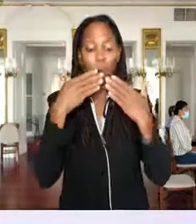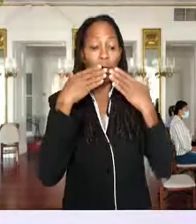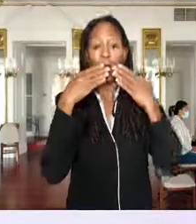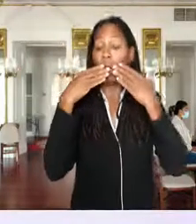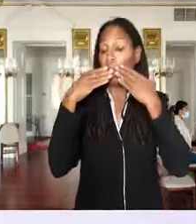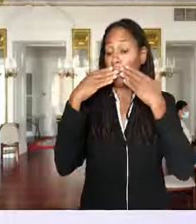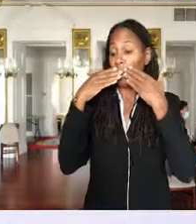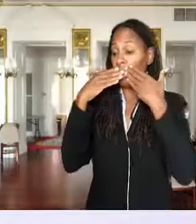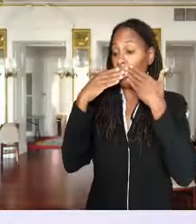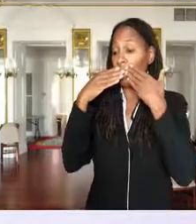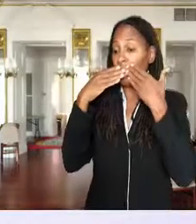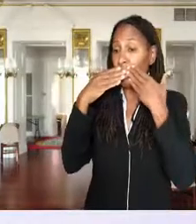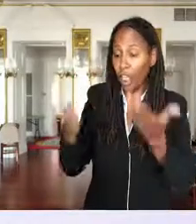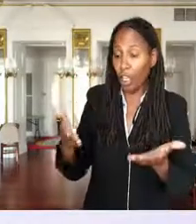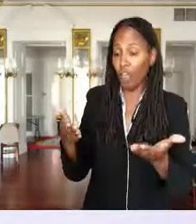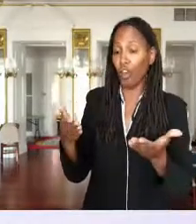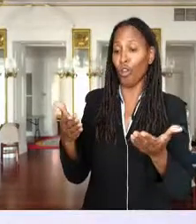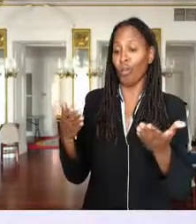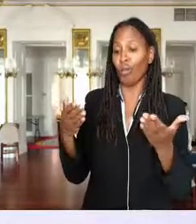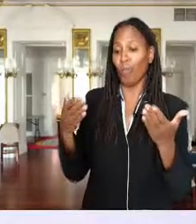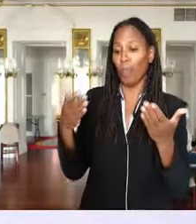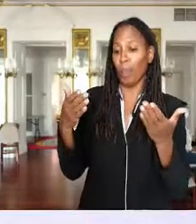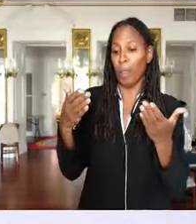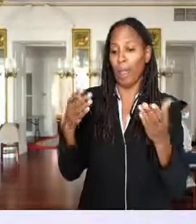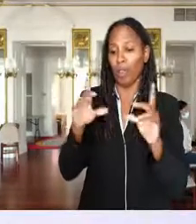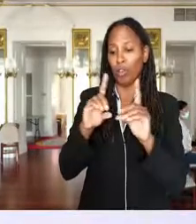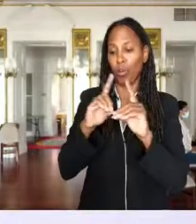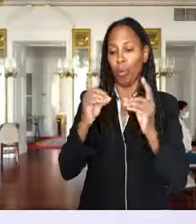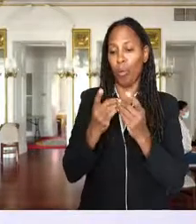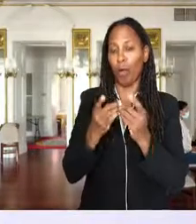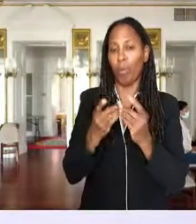that's fantastic news that we're going to be having